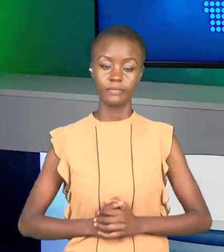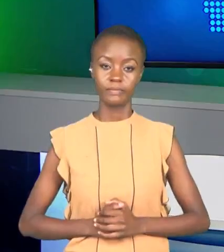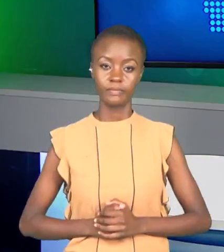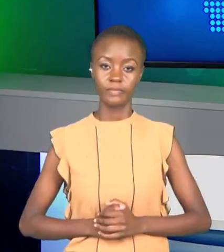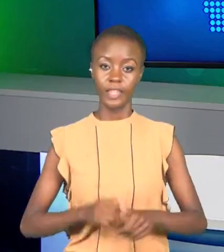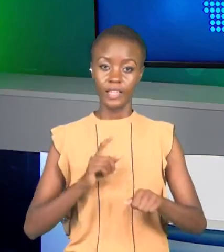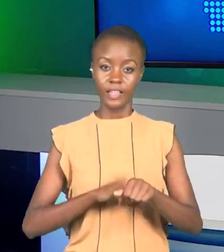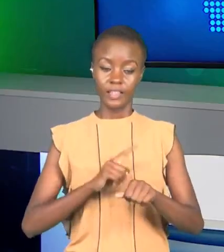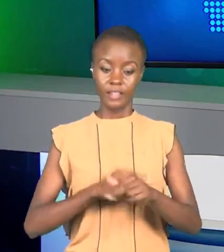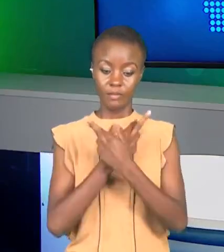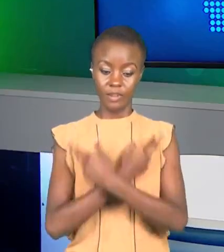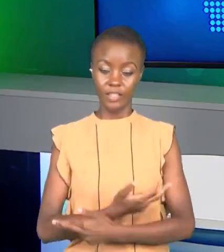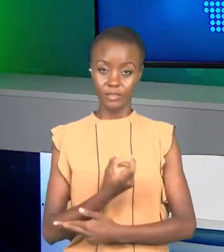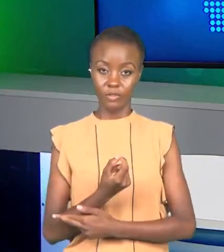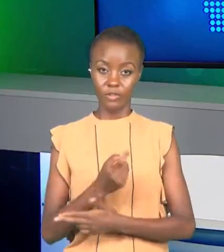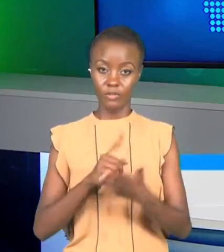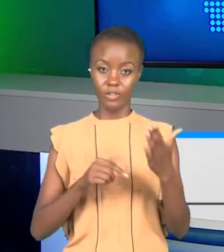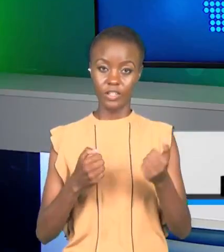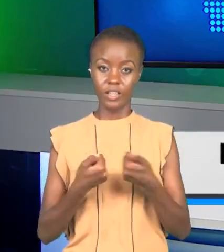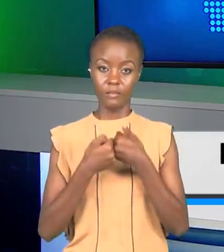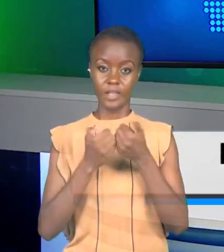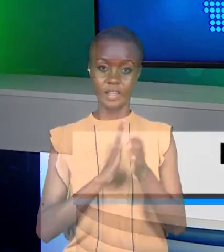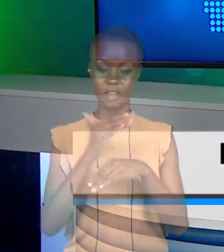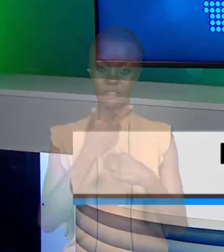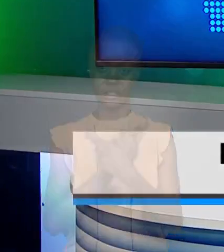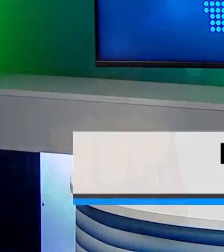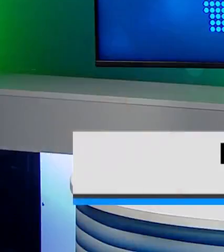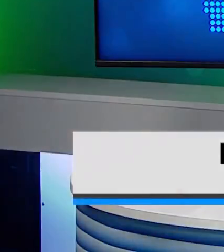As we take a breather, here's what's coming up after the break.